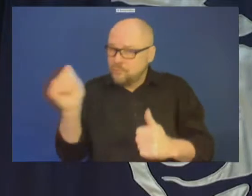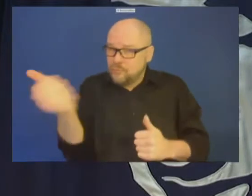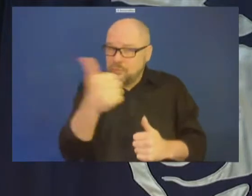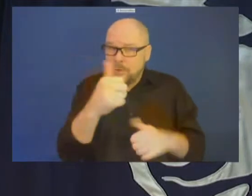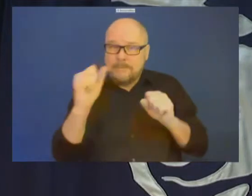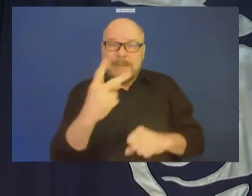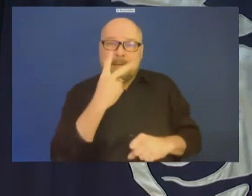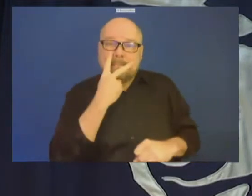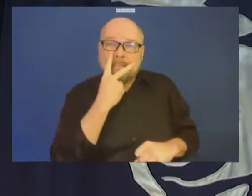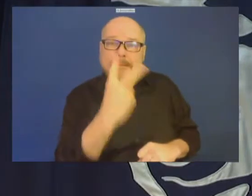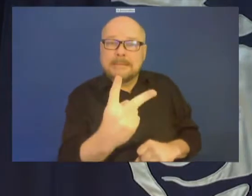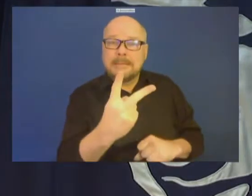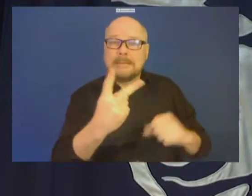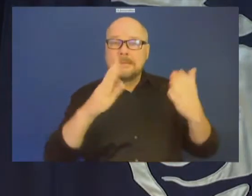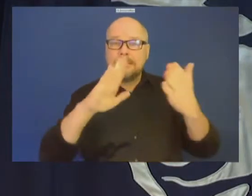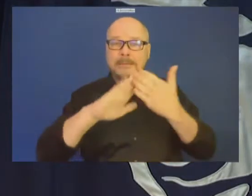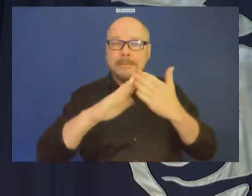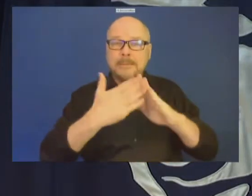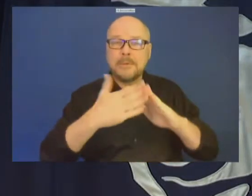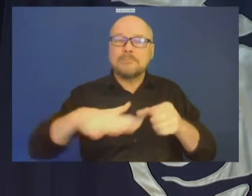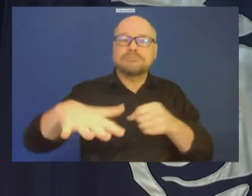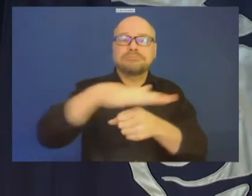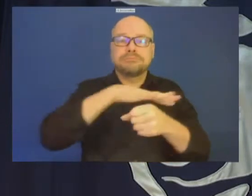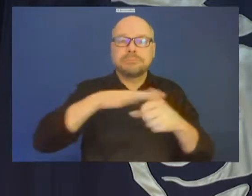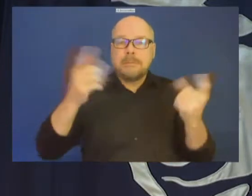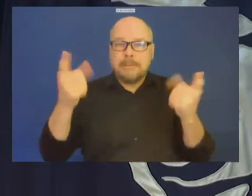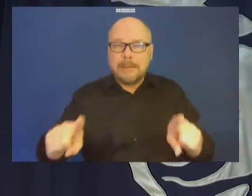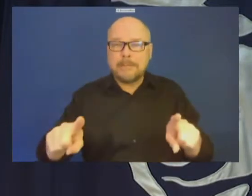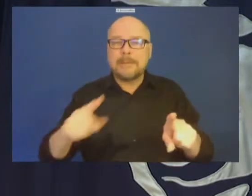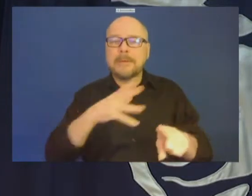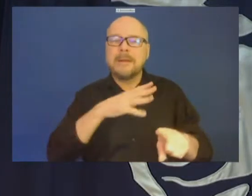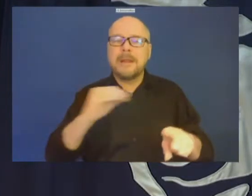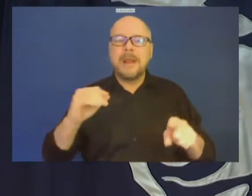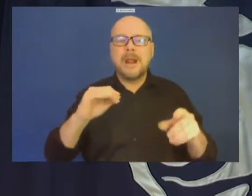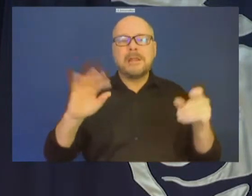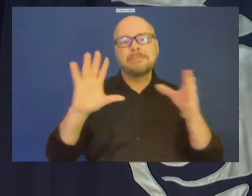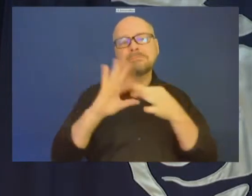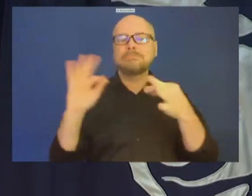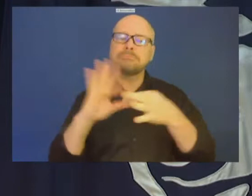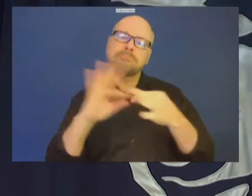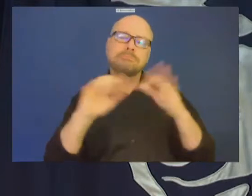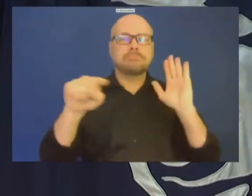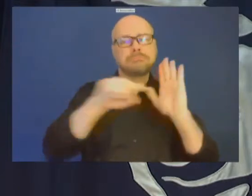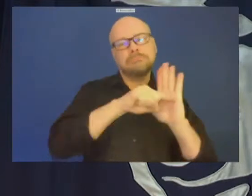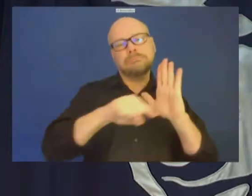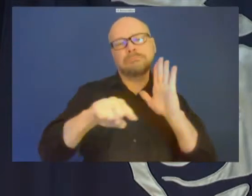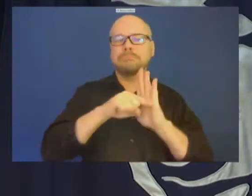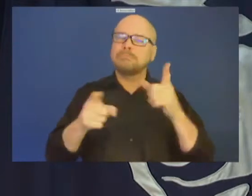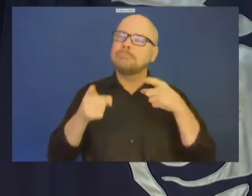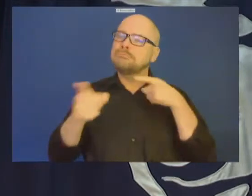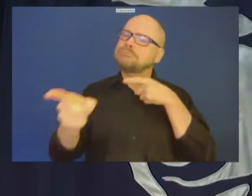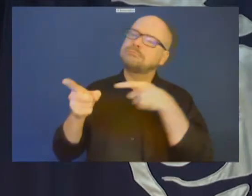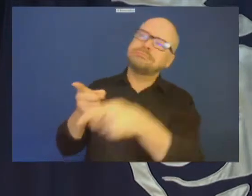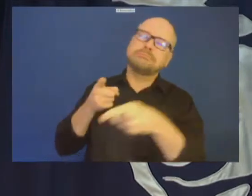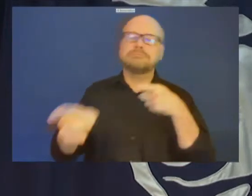rhetoric that goes along with our profession. It would be so easy to walk away and to say this isn't for